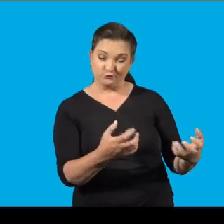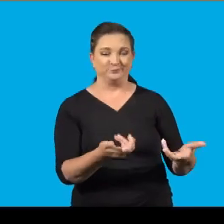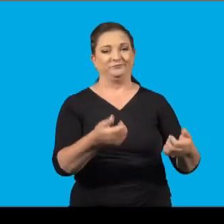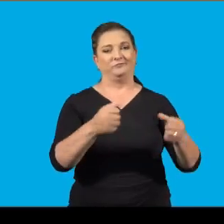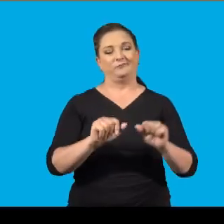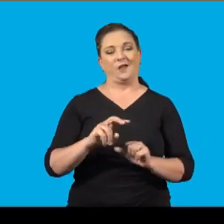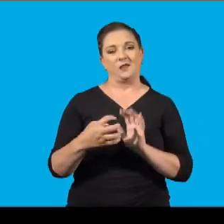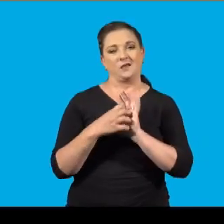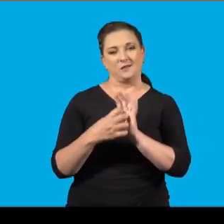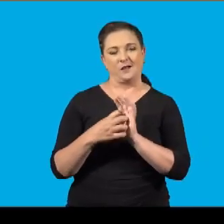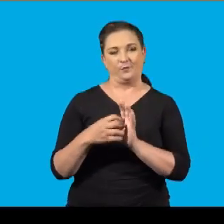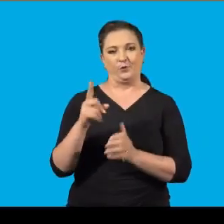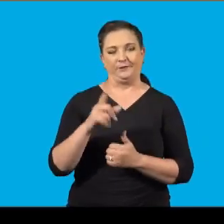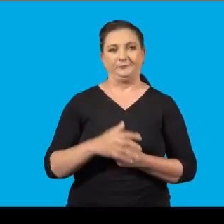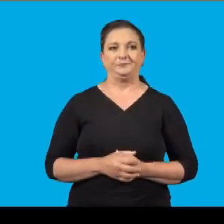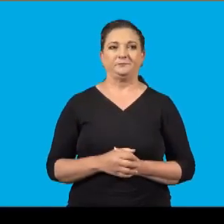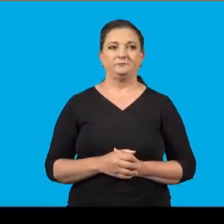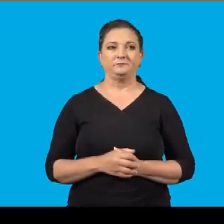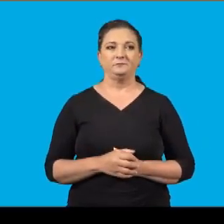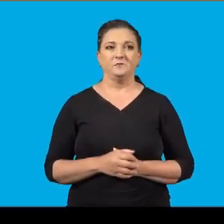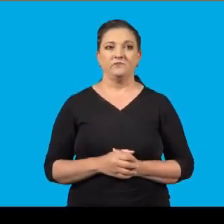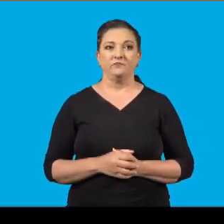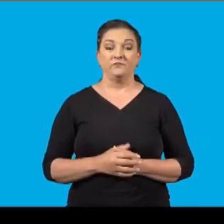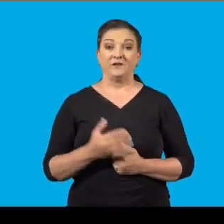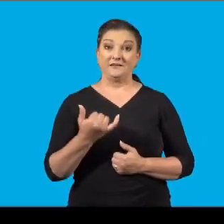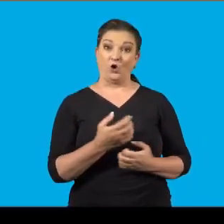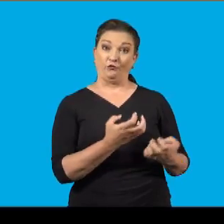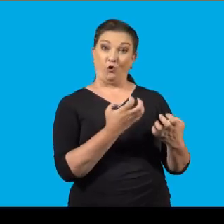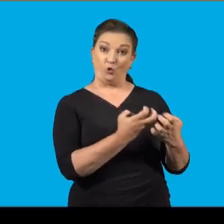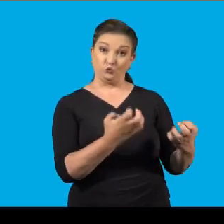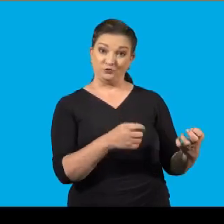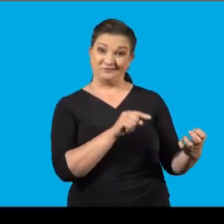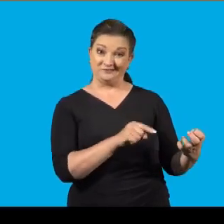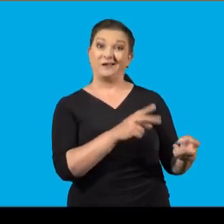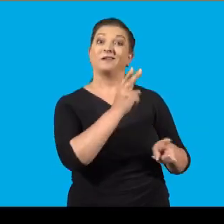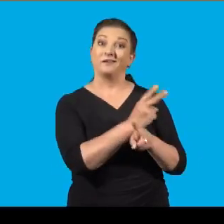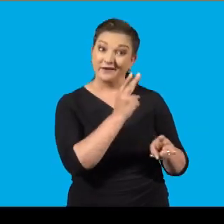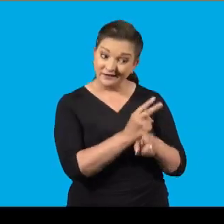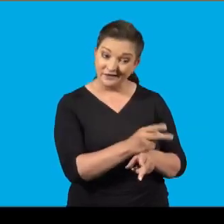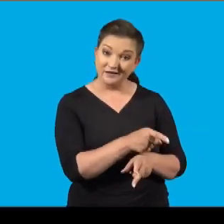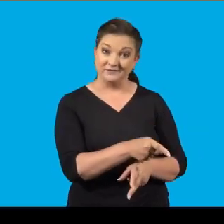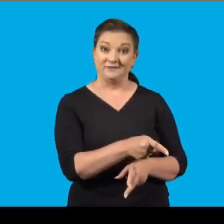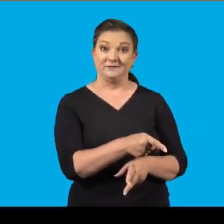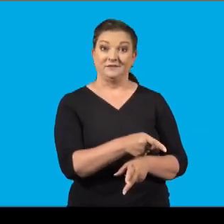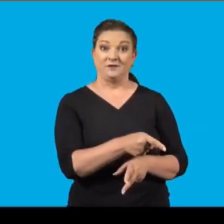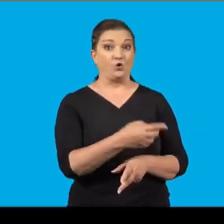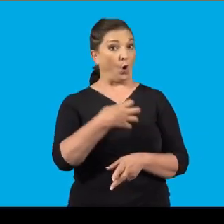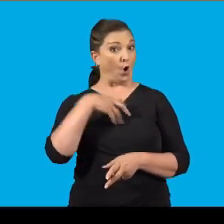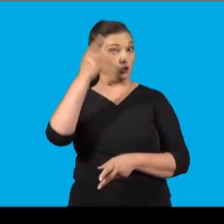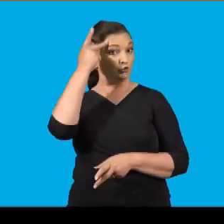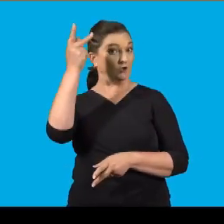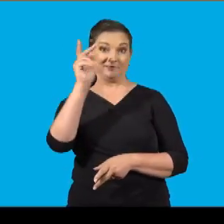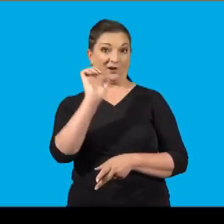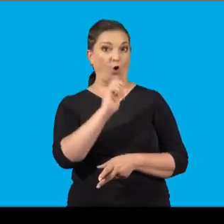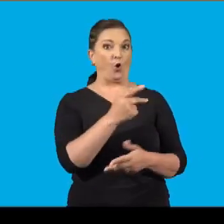another example. Another example says, what, according to the source, again, this is according to the source, it's not according to your